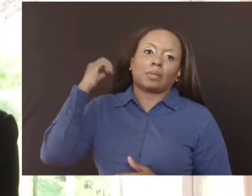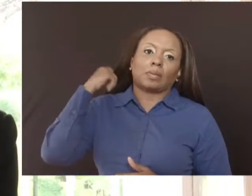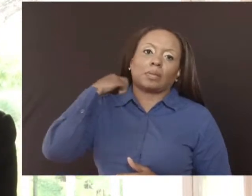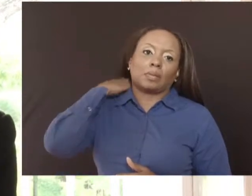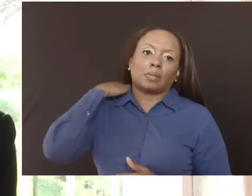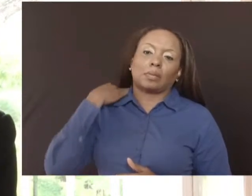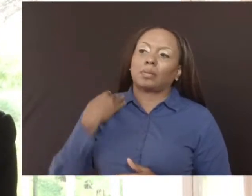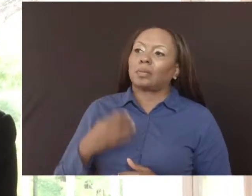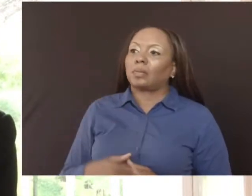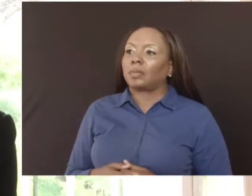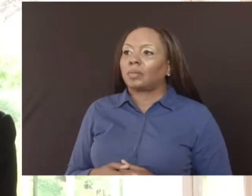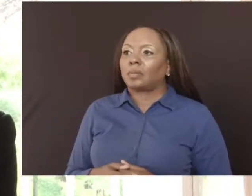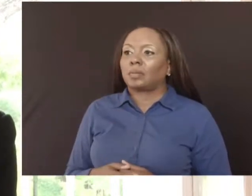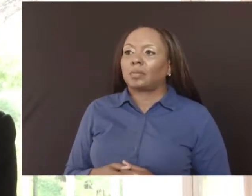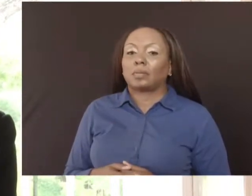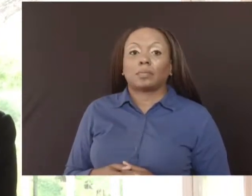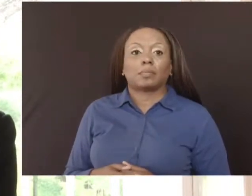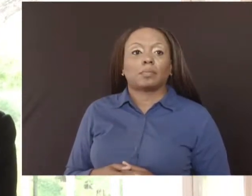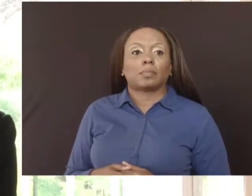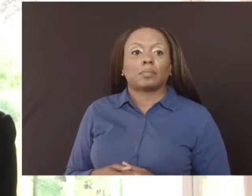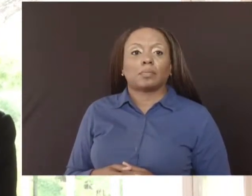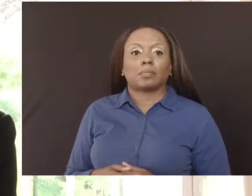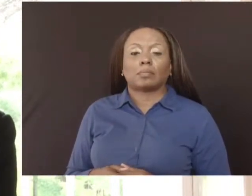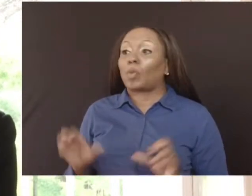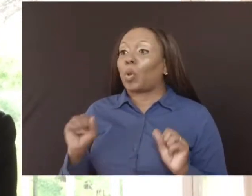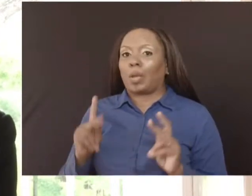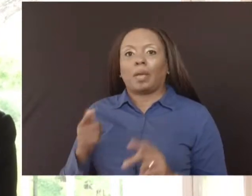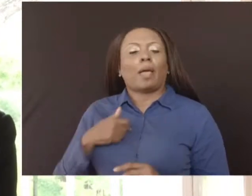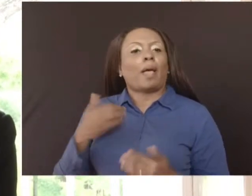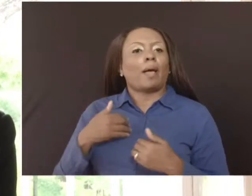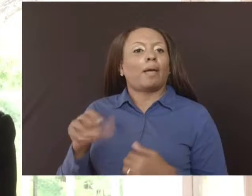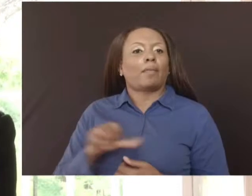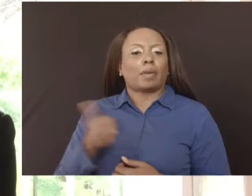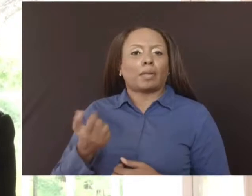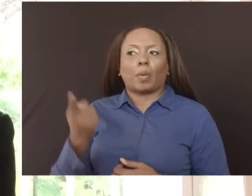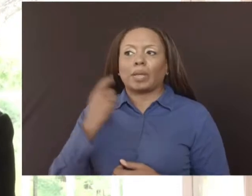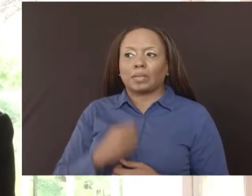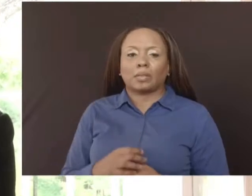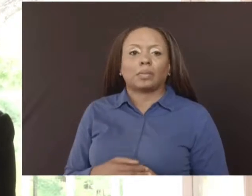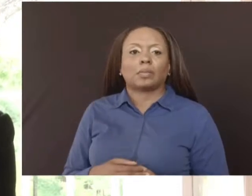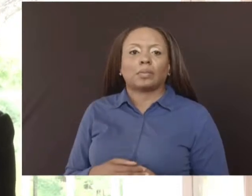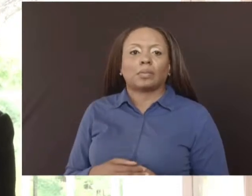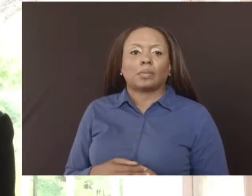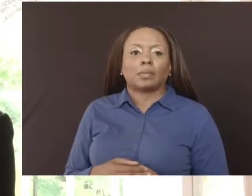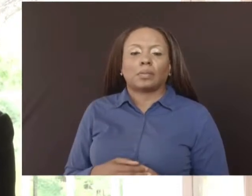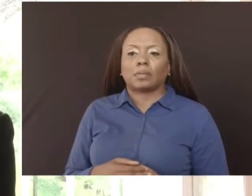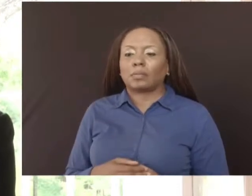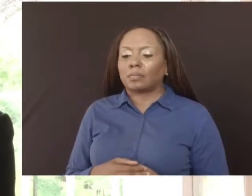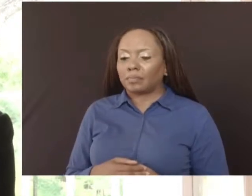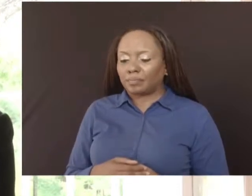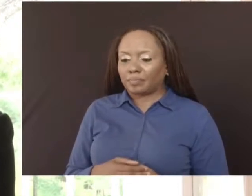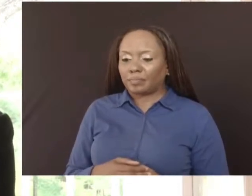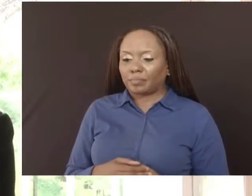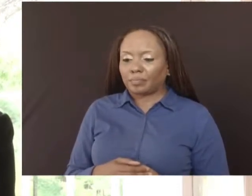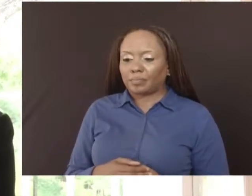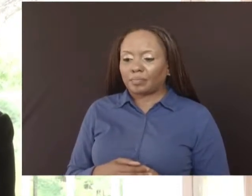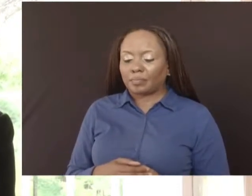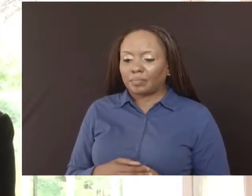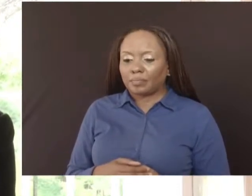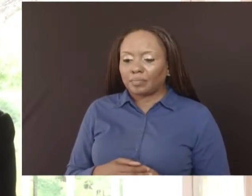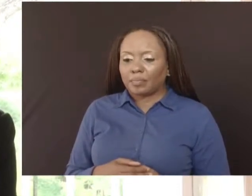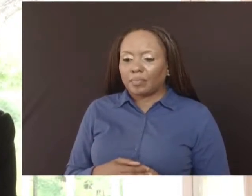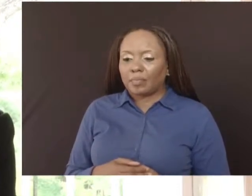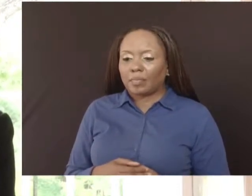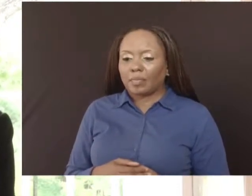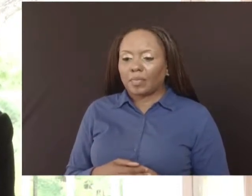Well, you work that out. Let me pose this question, which has been sent to us from a member of the public. If an individual or